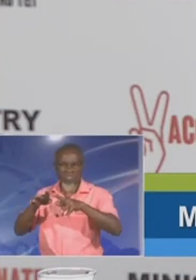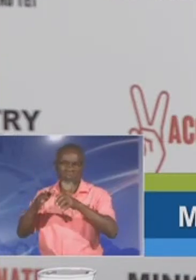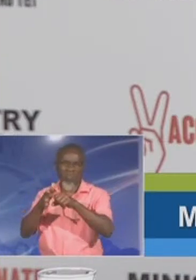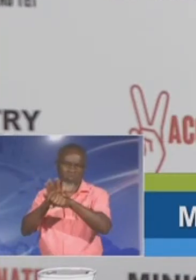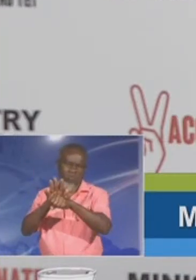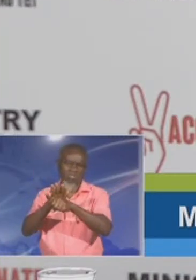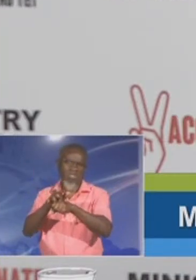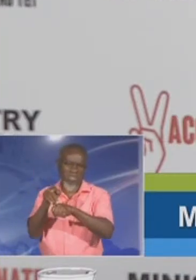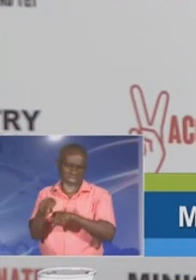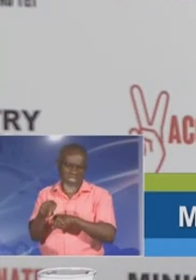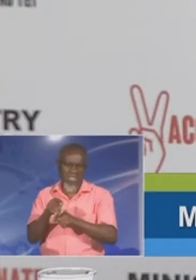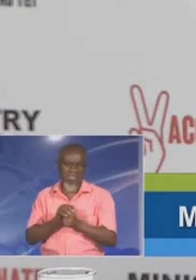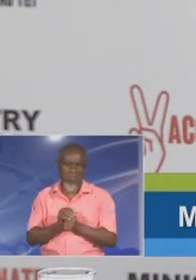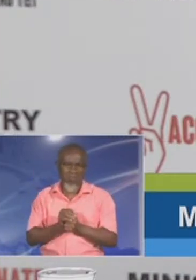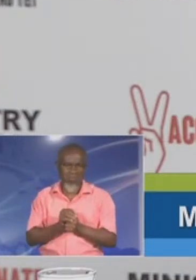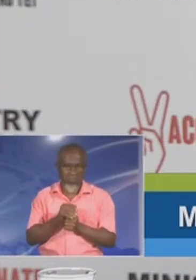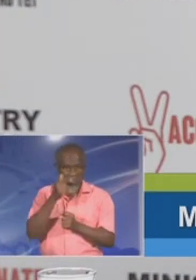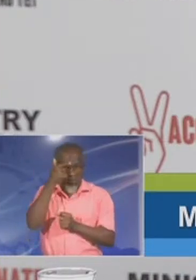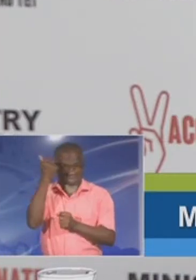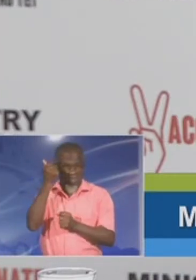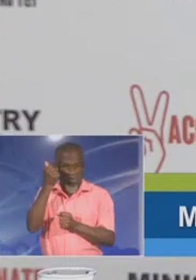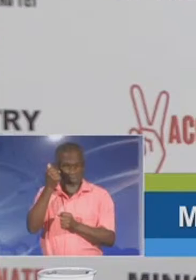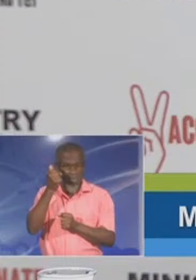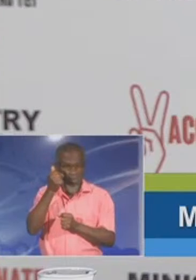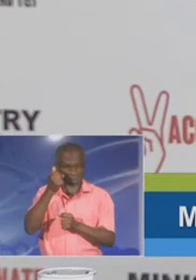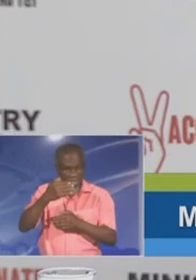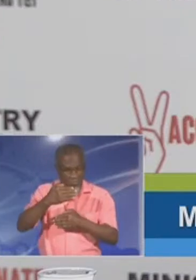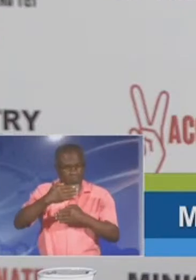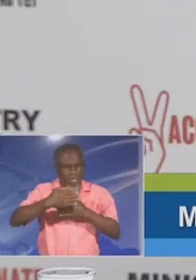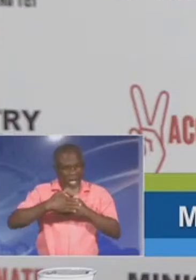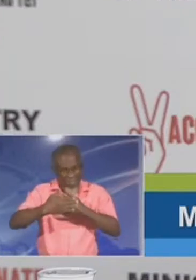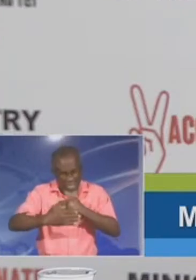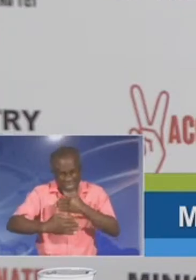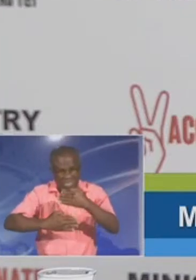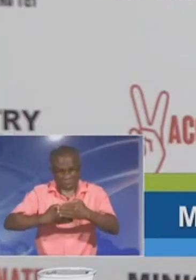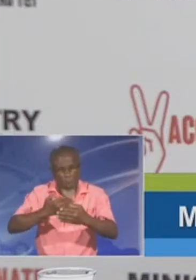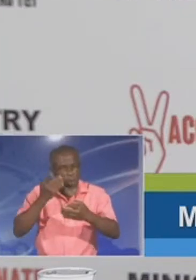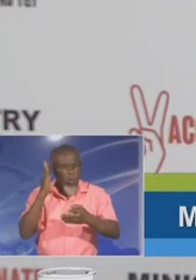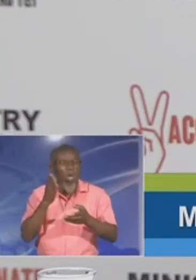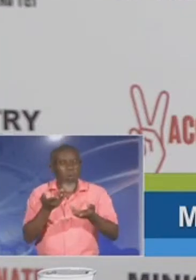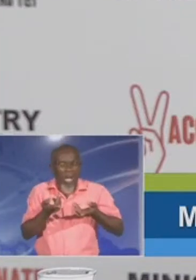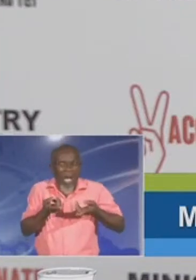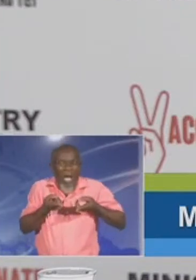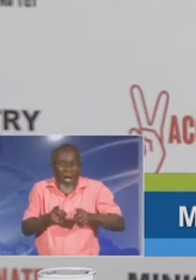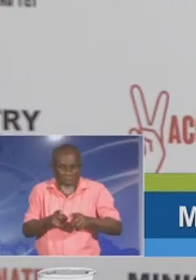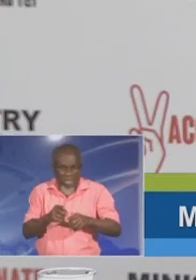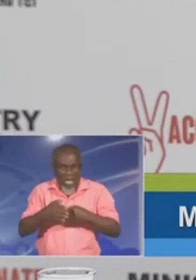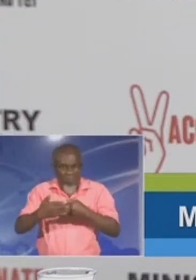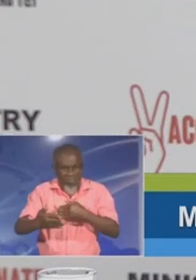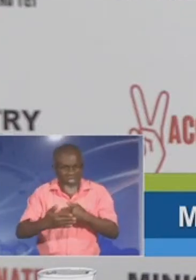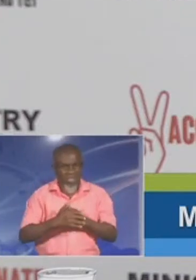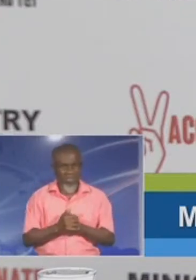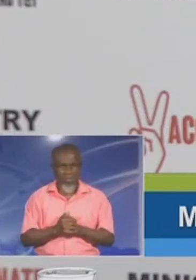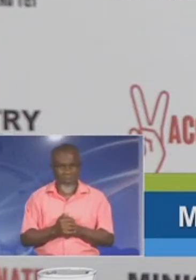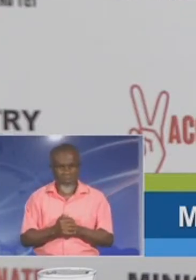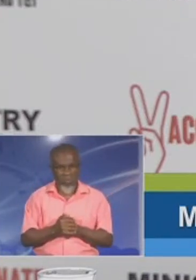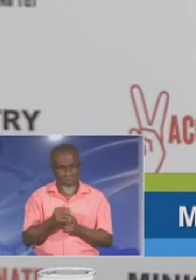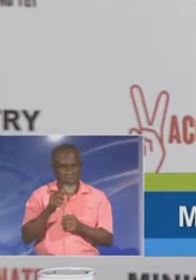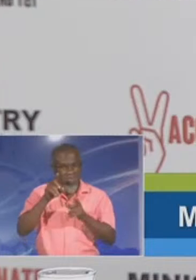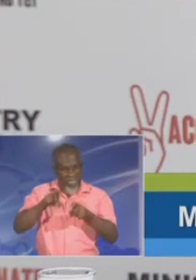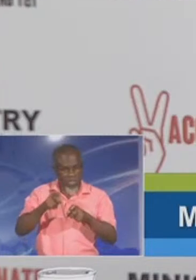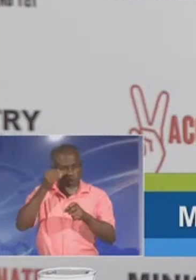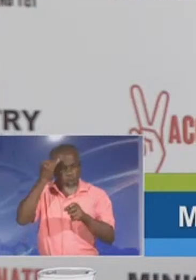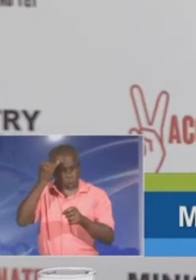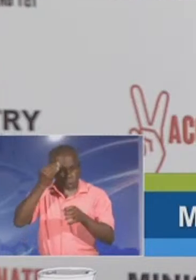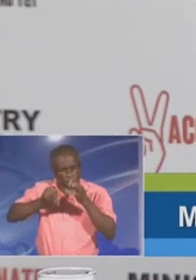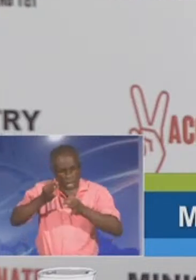the following procedures will be carried out. Whether the person is COVID positive or negative then